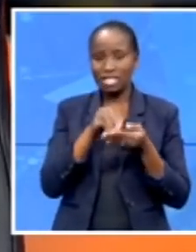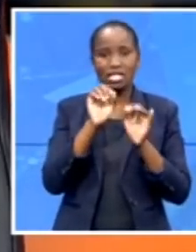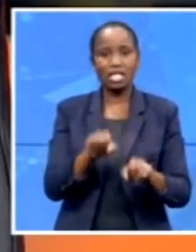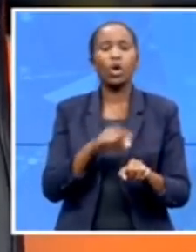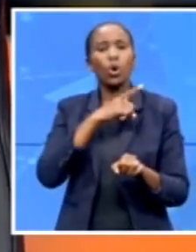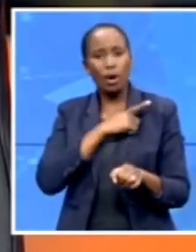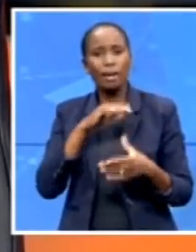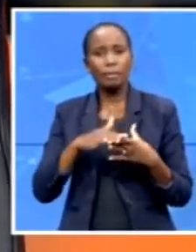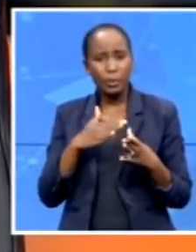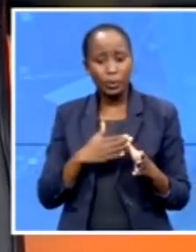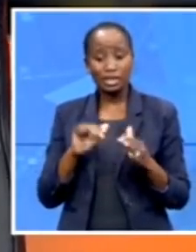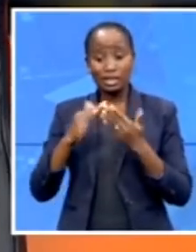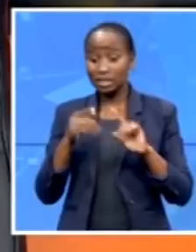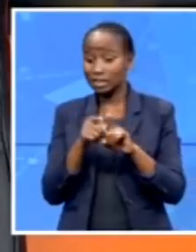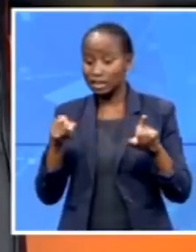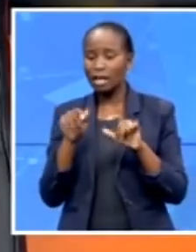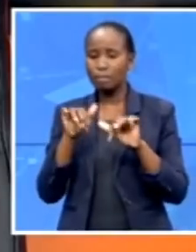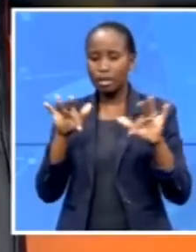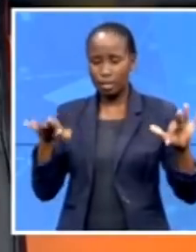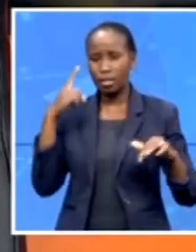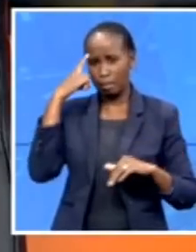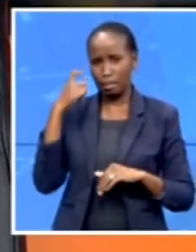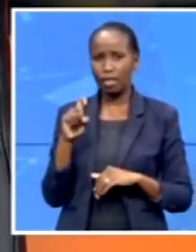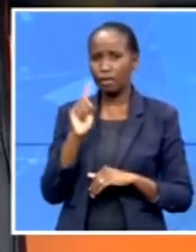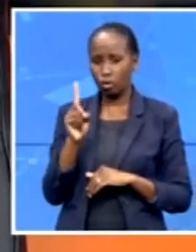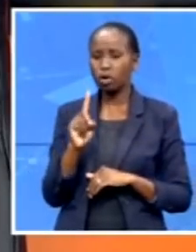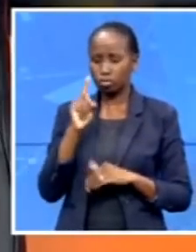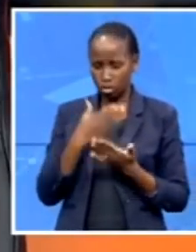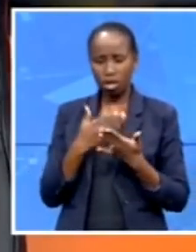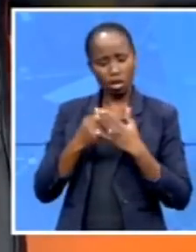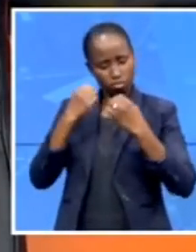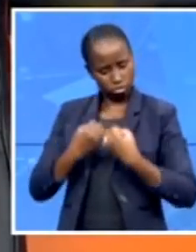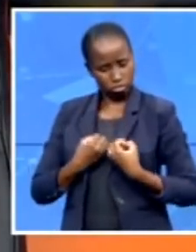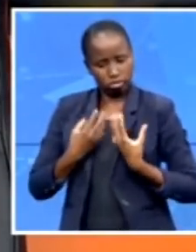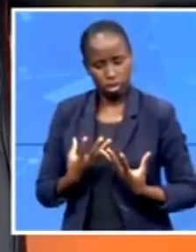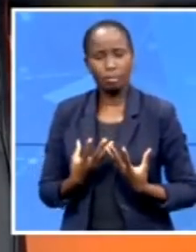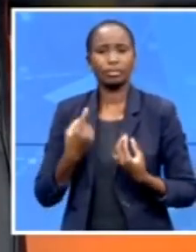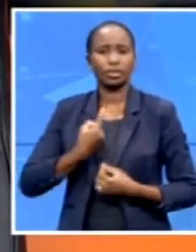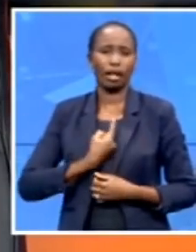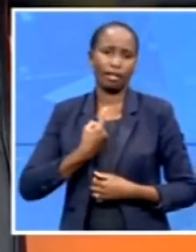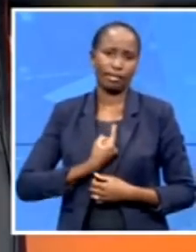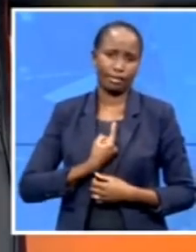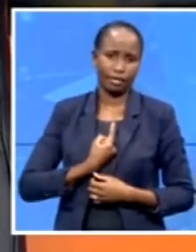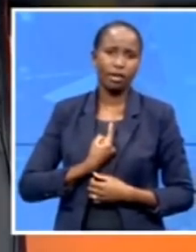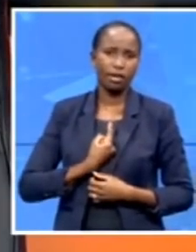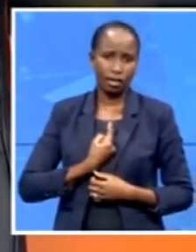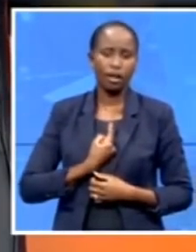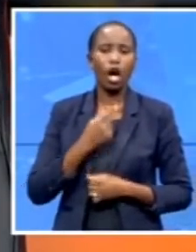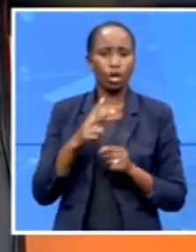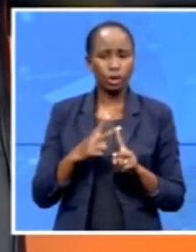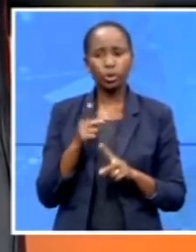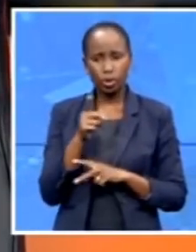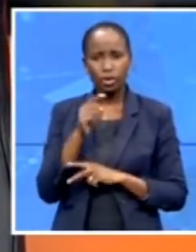other channels of expression, direct action type of expression, and knowing that they can going to grab the attention